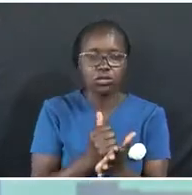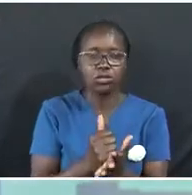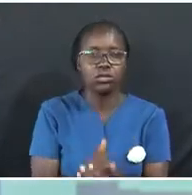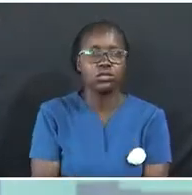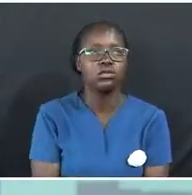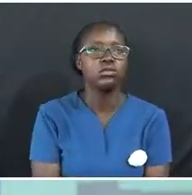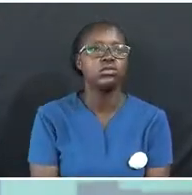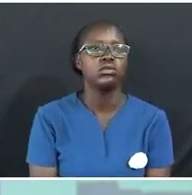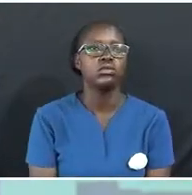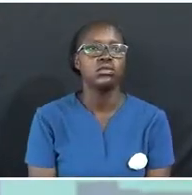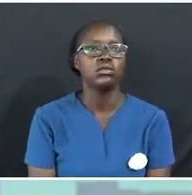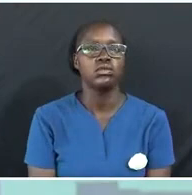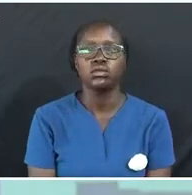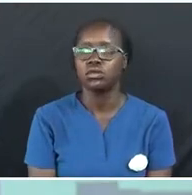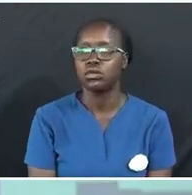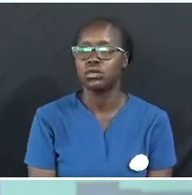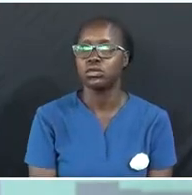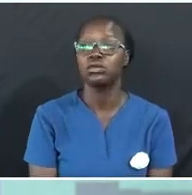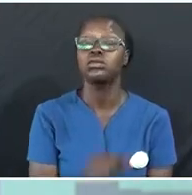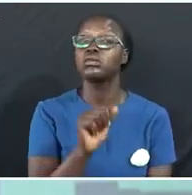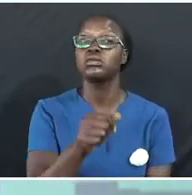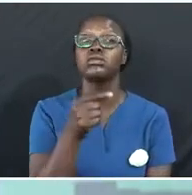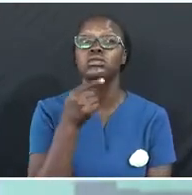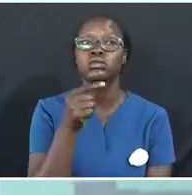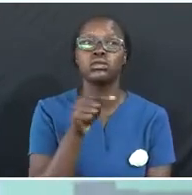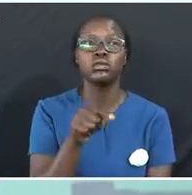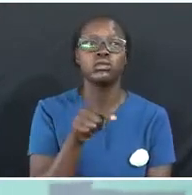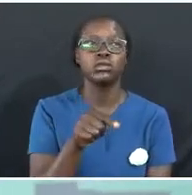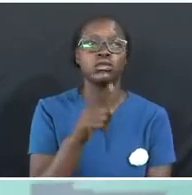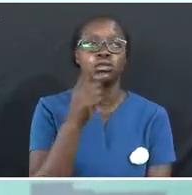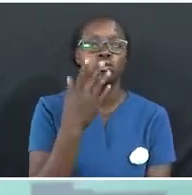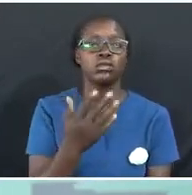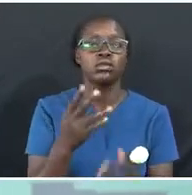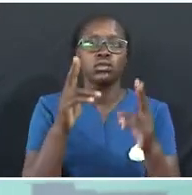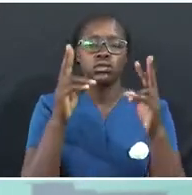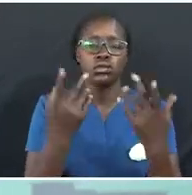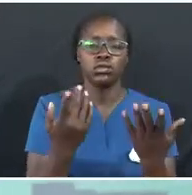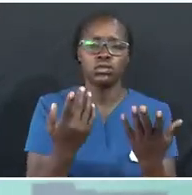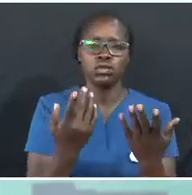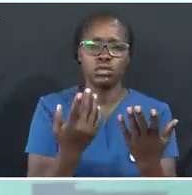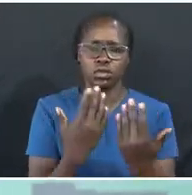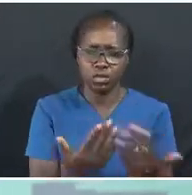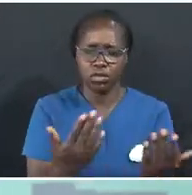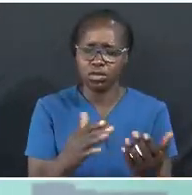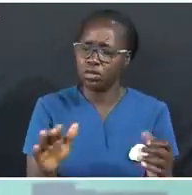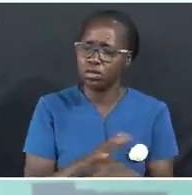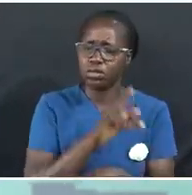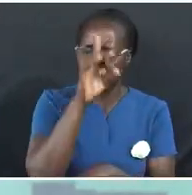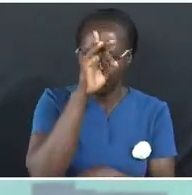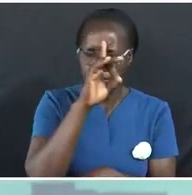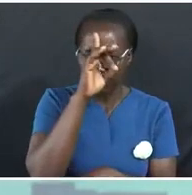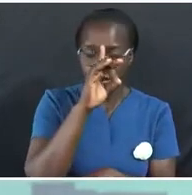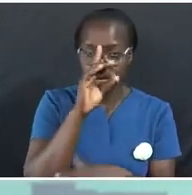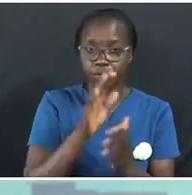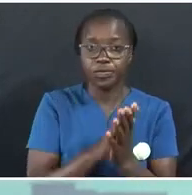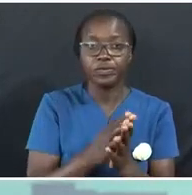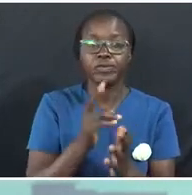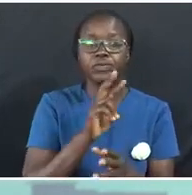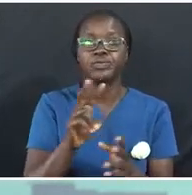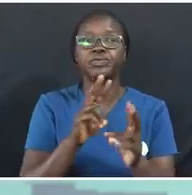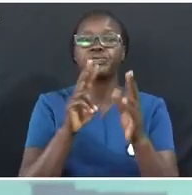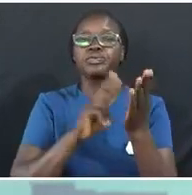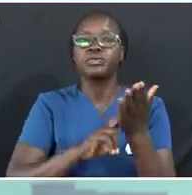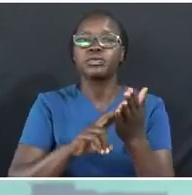Amen. Yes, I said this one thing is most what? Urgent. And you saw the text